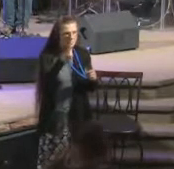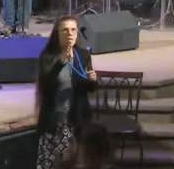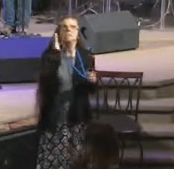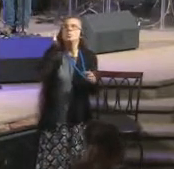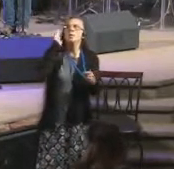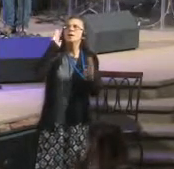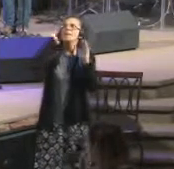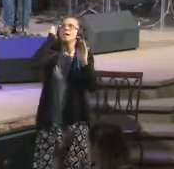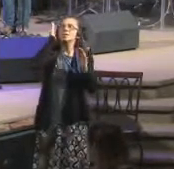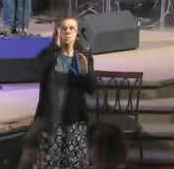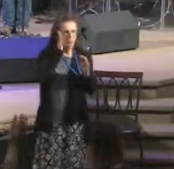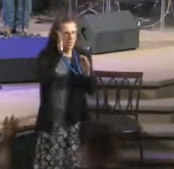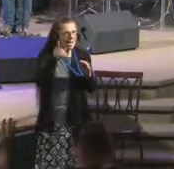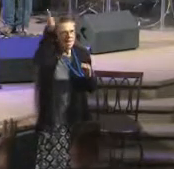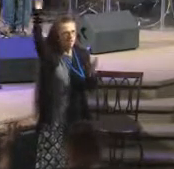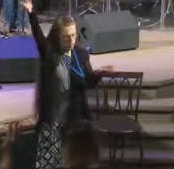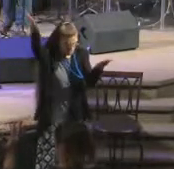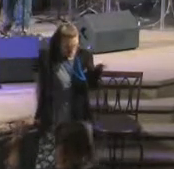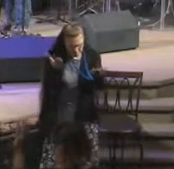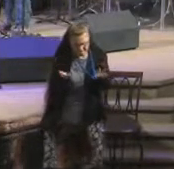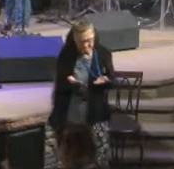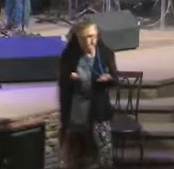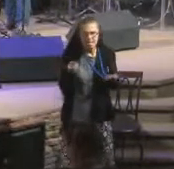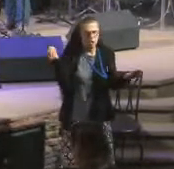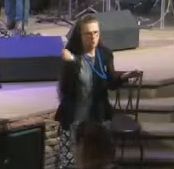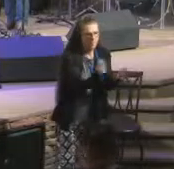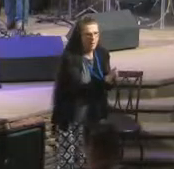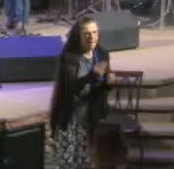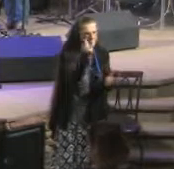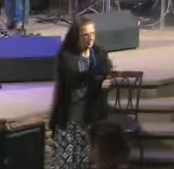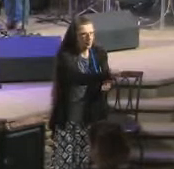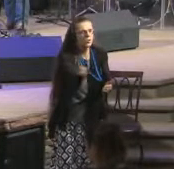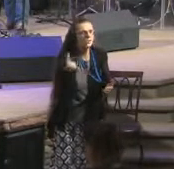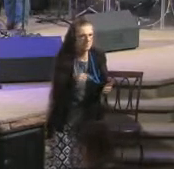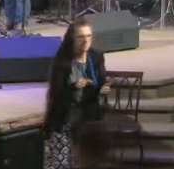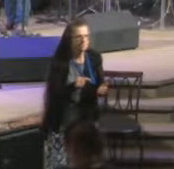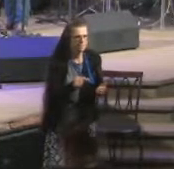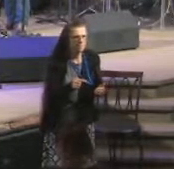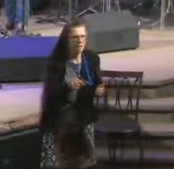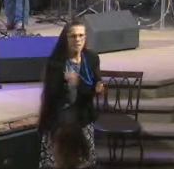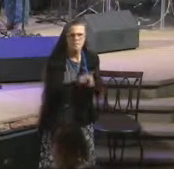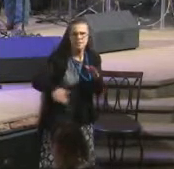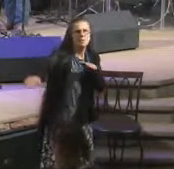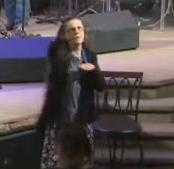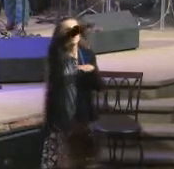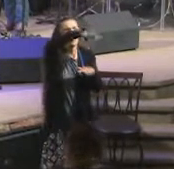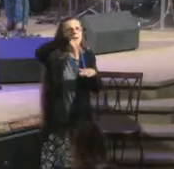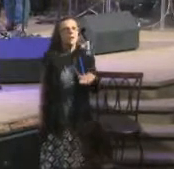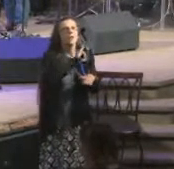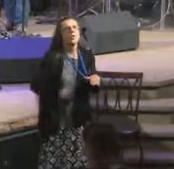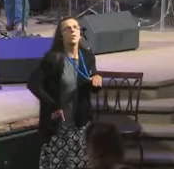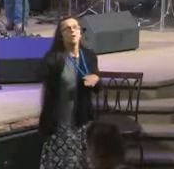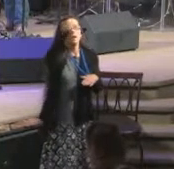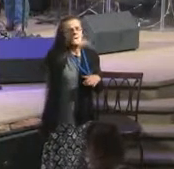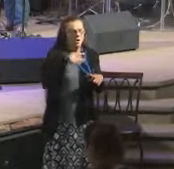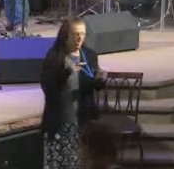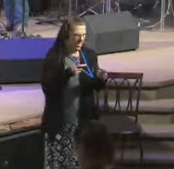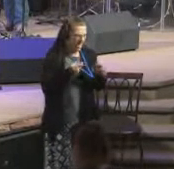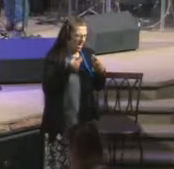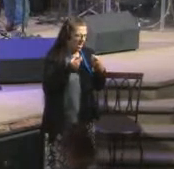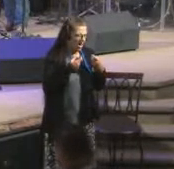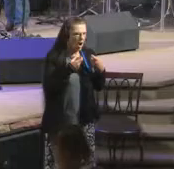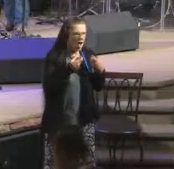come in, Lord God, and provide where the natural cannot. That above all, Lord God, we deal with our guilt and we